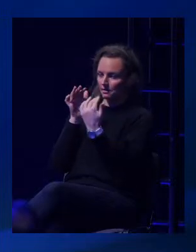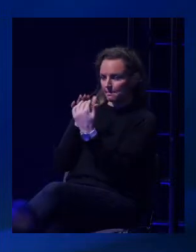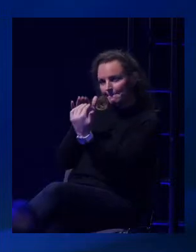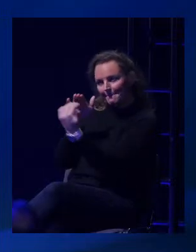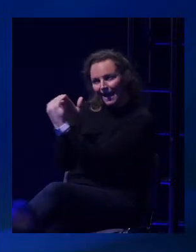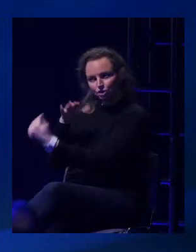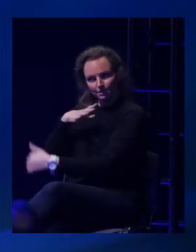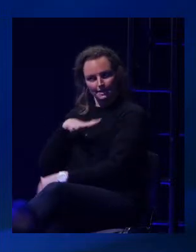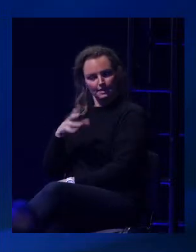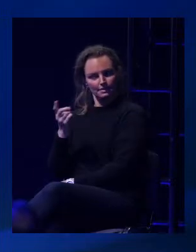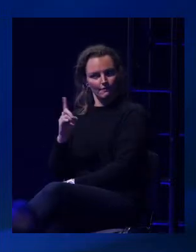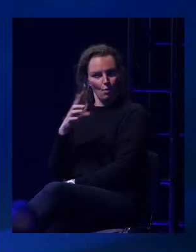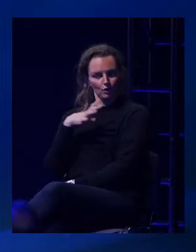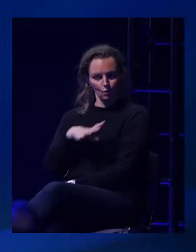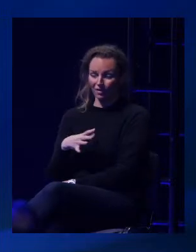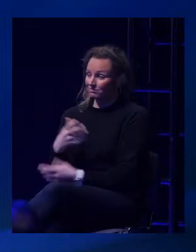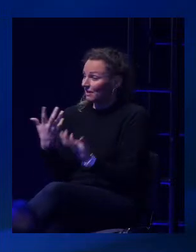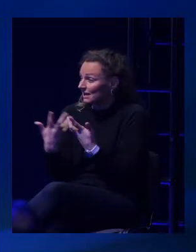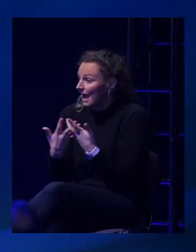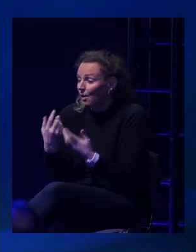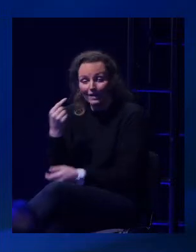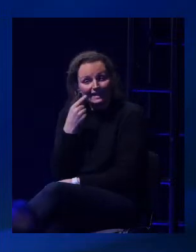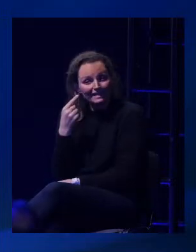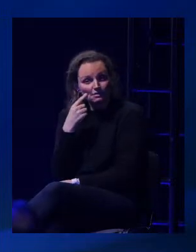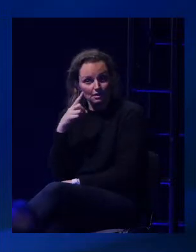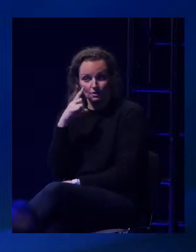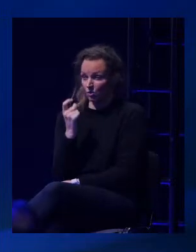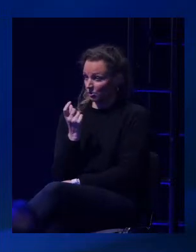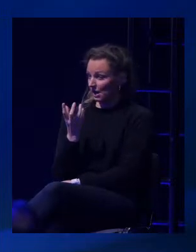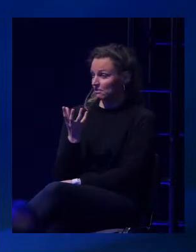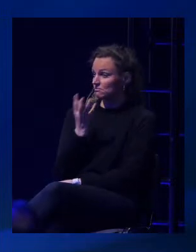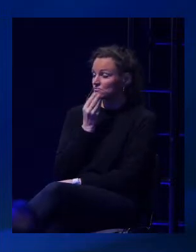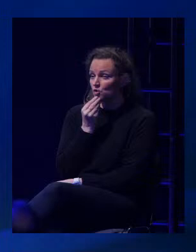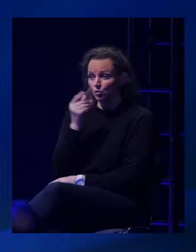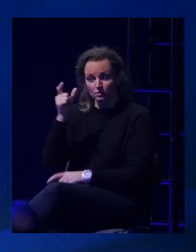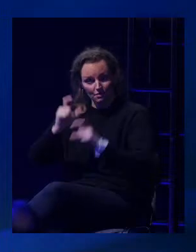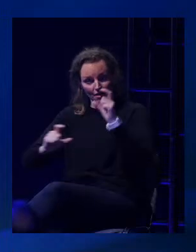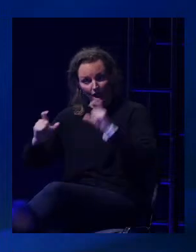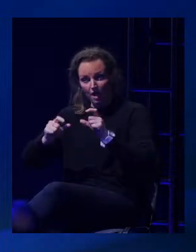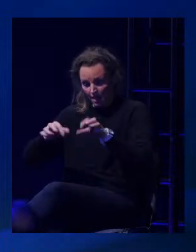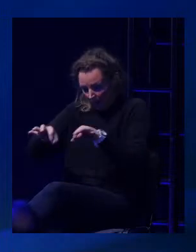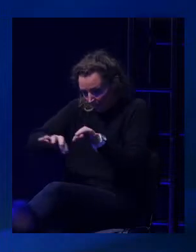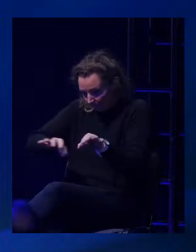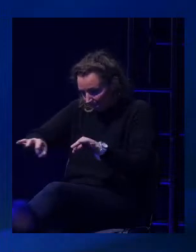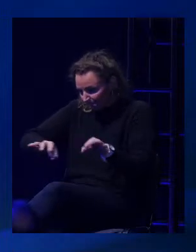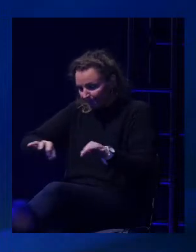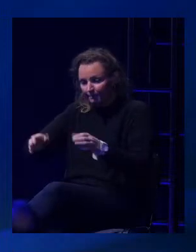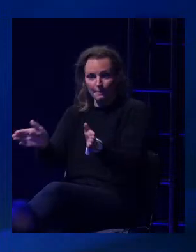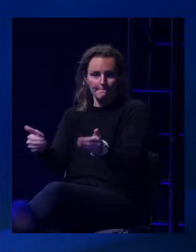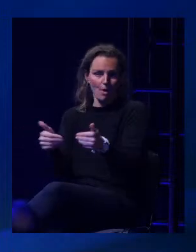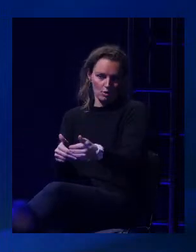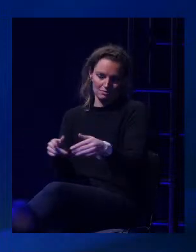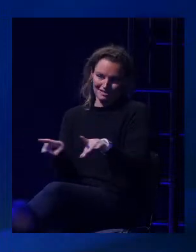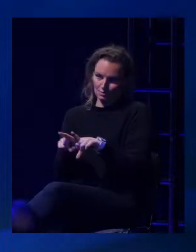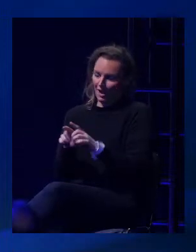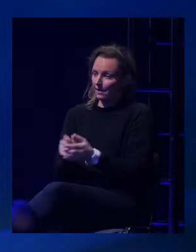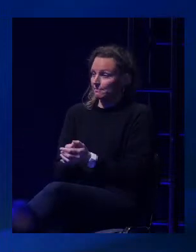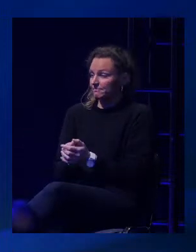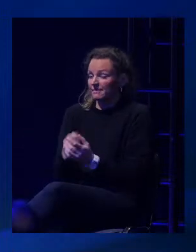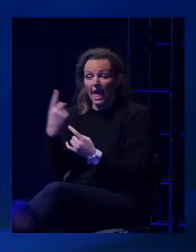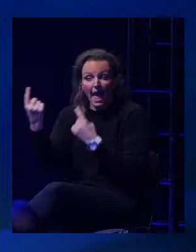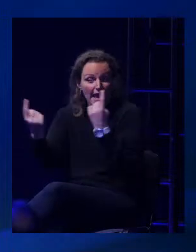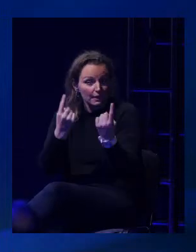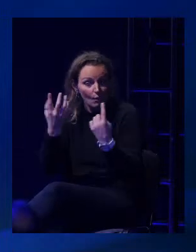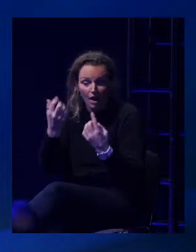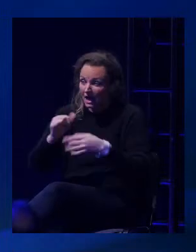to use ColorBox as well, because that doesn't really come across in the prezo. But anybody who's got any basic understanding of the color science, the basics